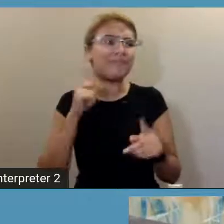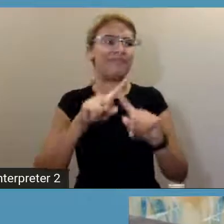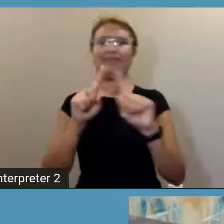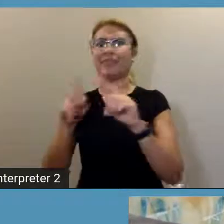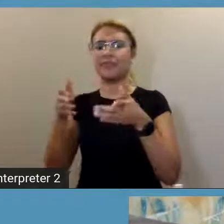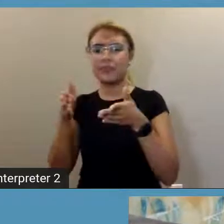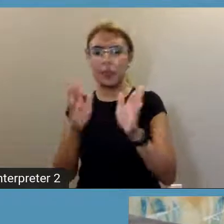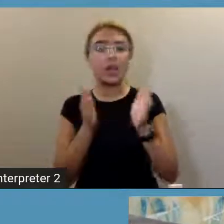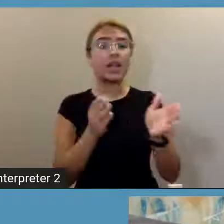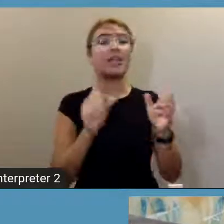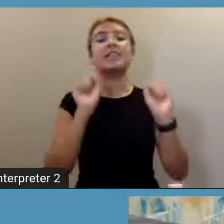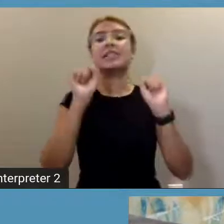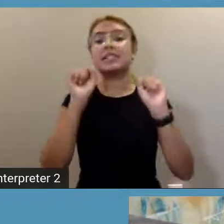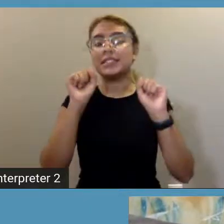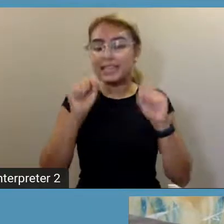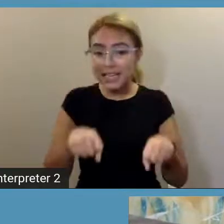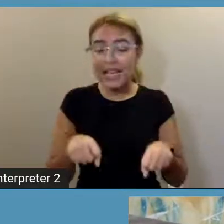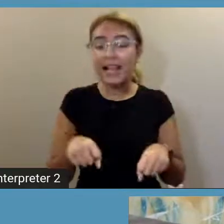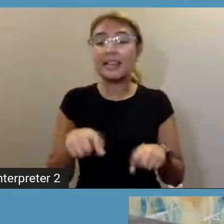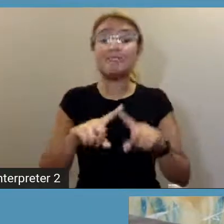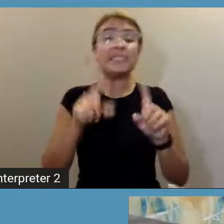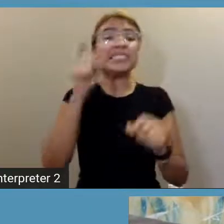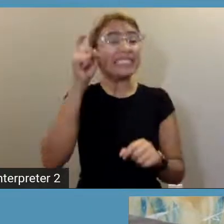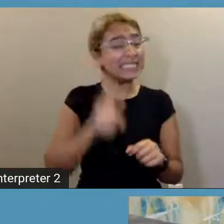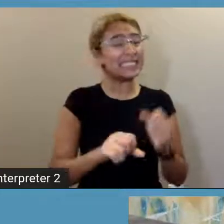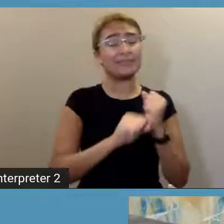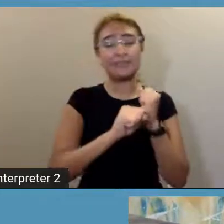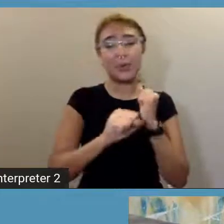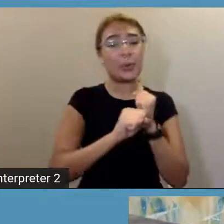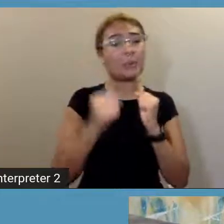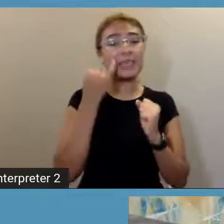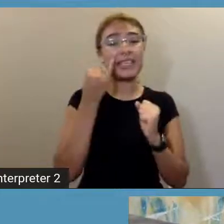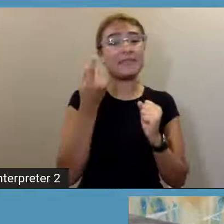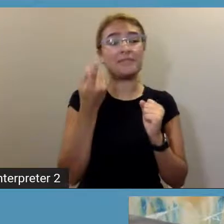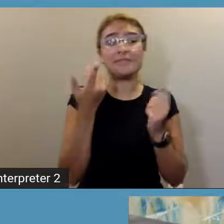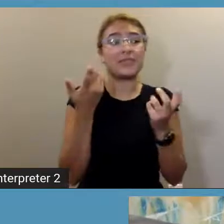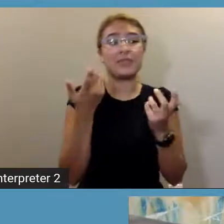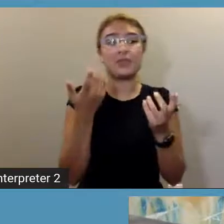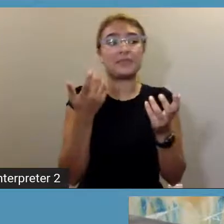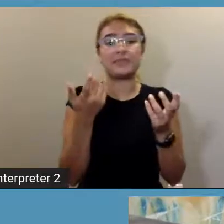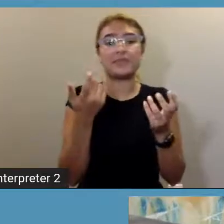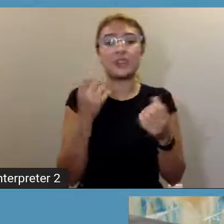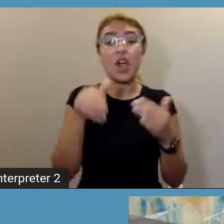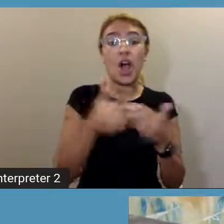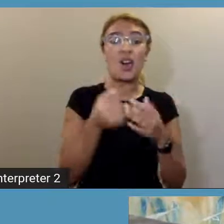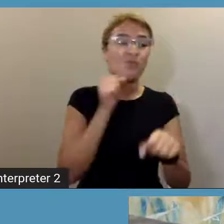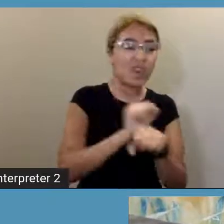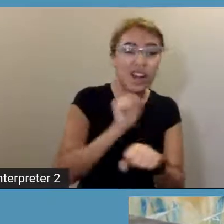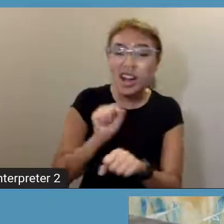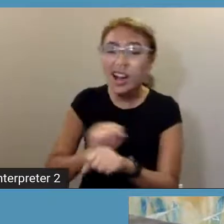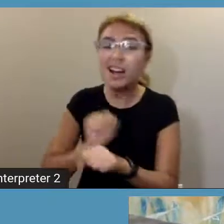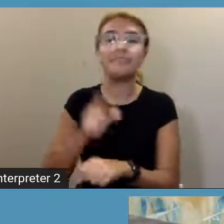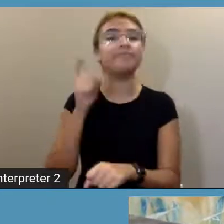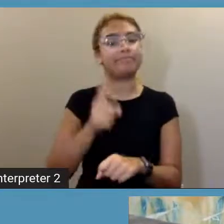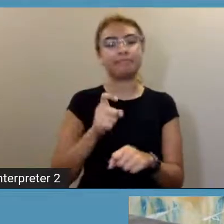to be promoted if you're putting that much effort. Yeah, great advice. Yeah, thank you so